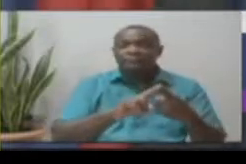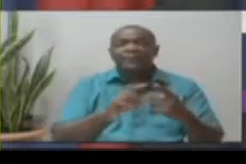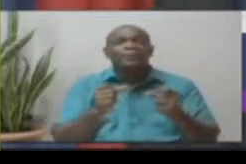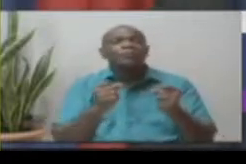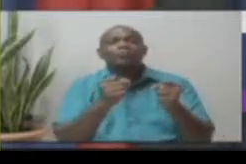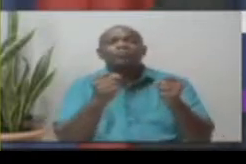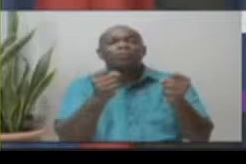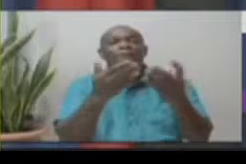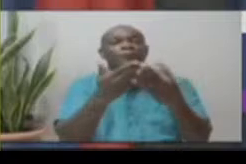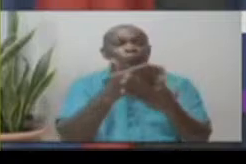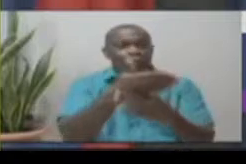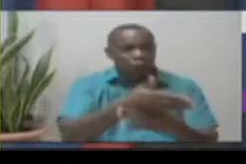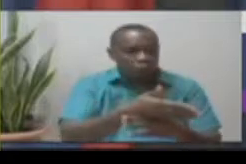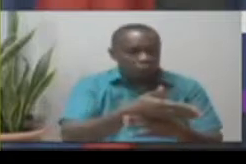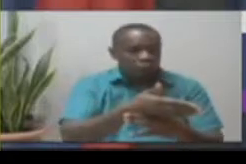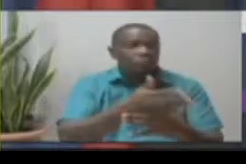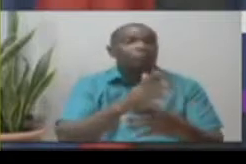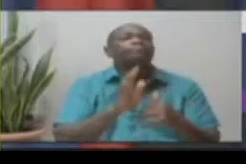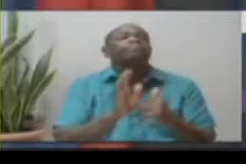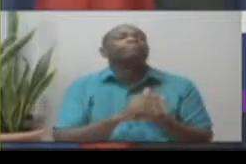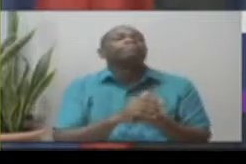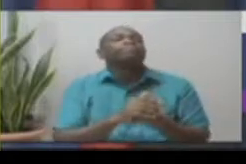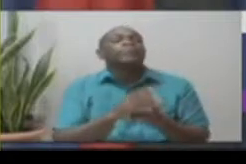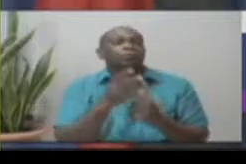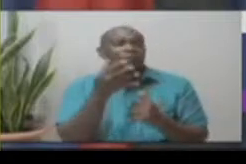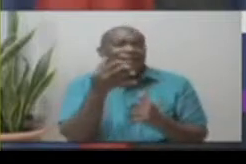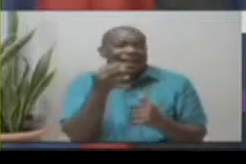July. Today is the,